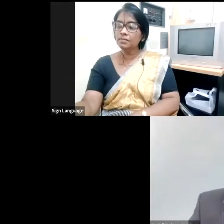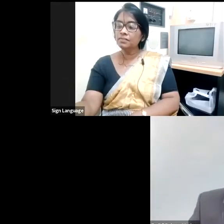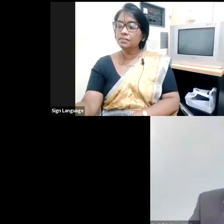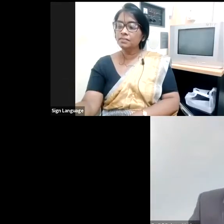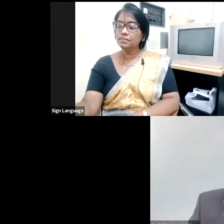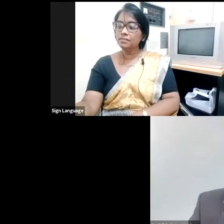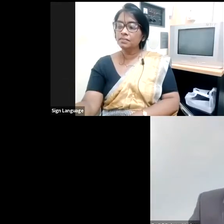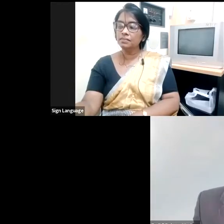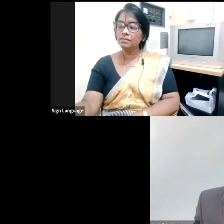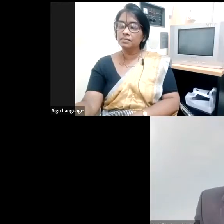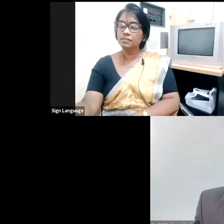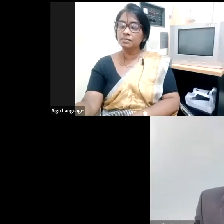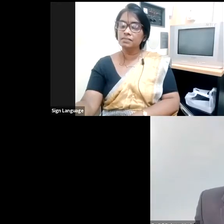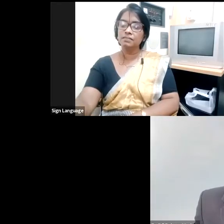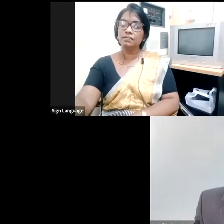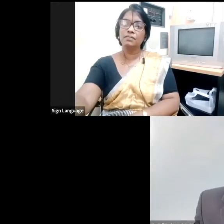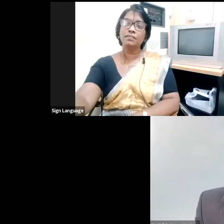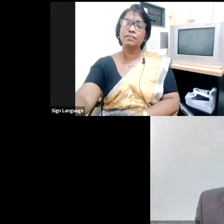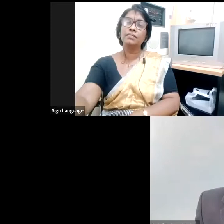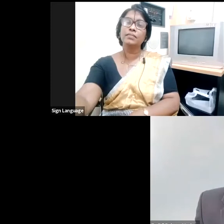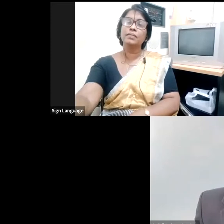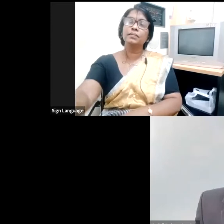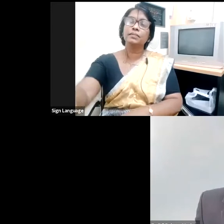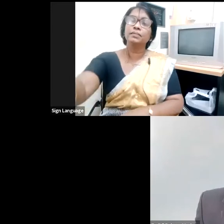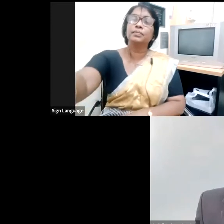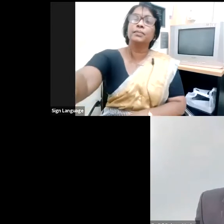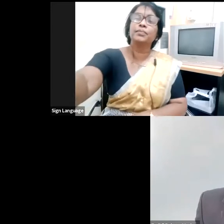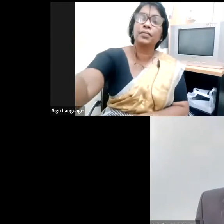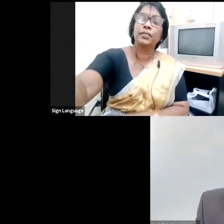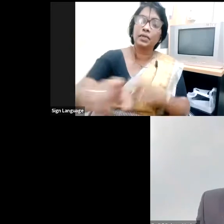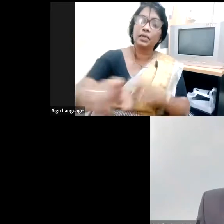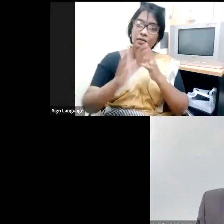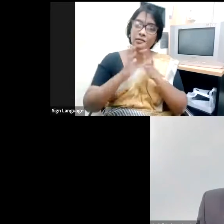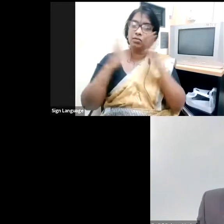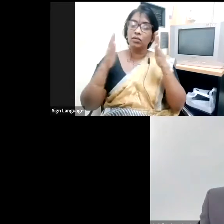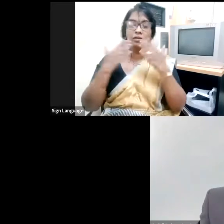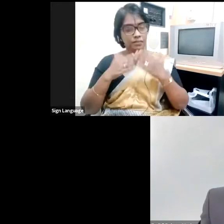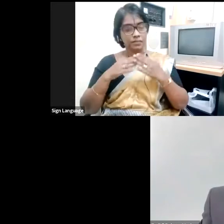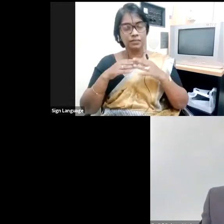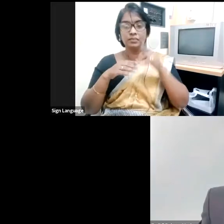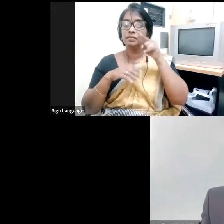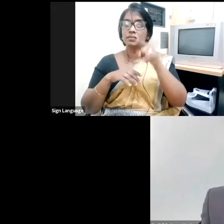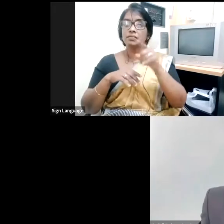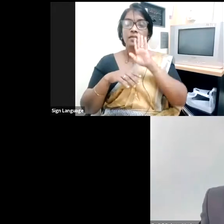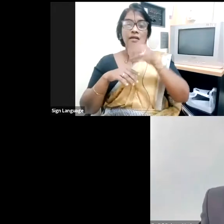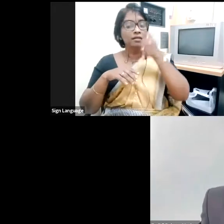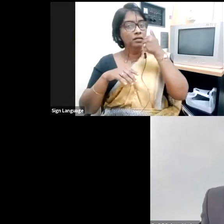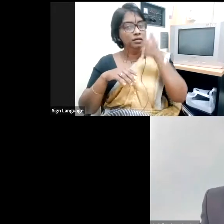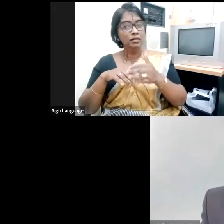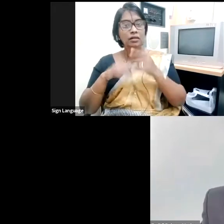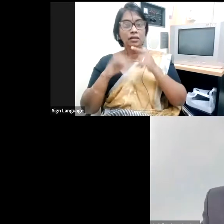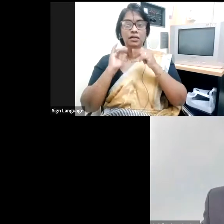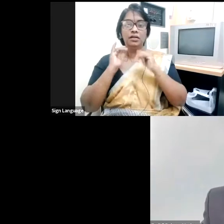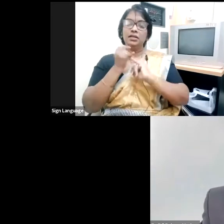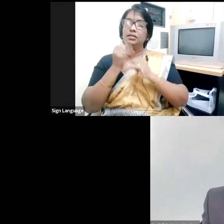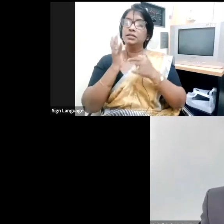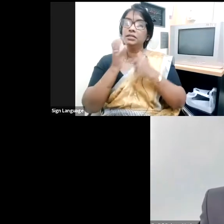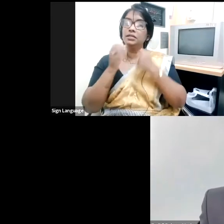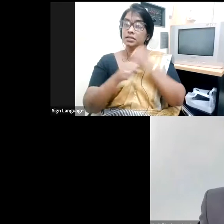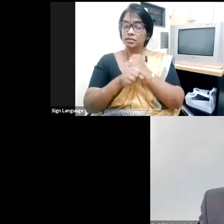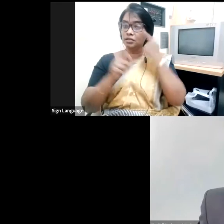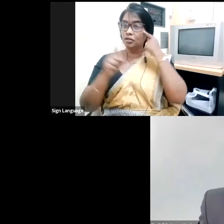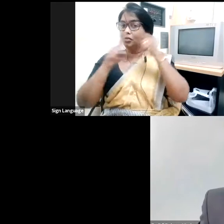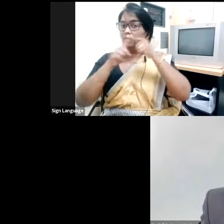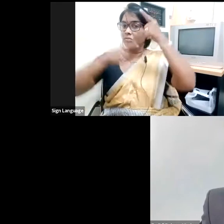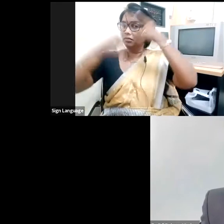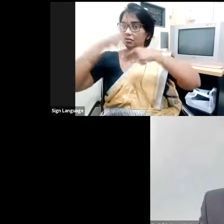you, Pilar. You covered so many different SDGs, and I'm going to come back to you. I don't think that 3 or 4 minutes is just enough justice